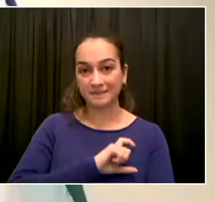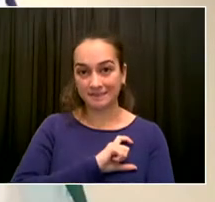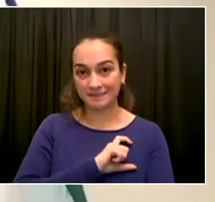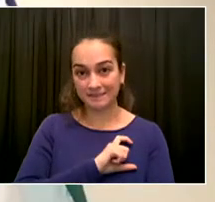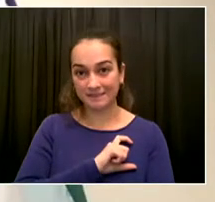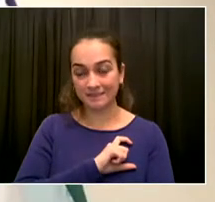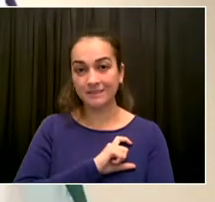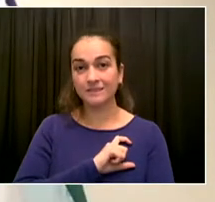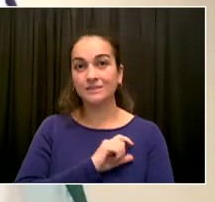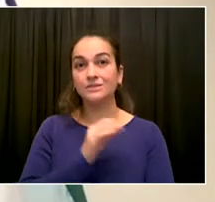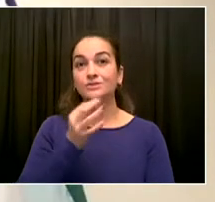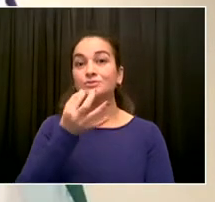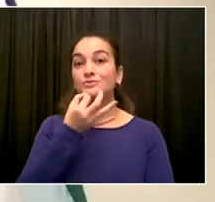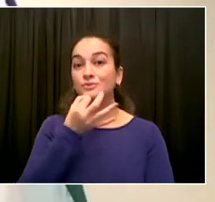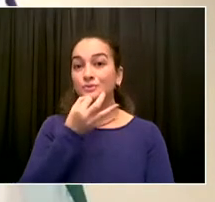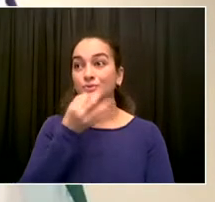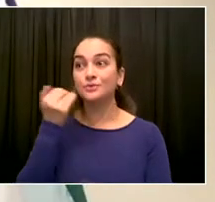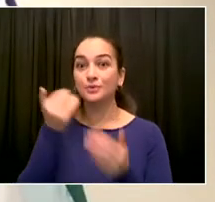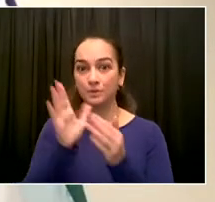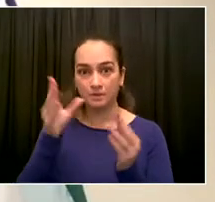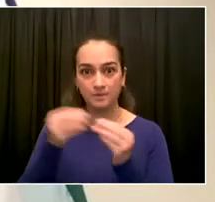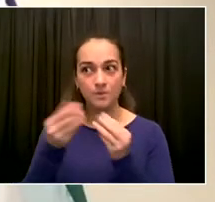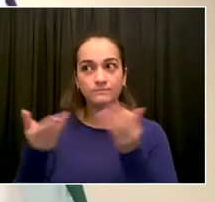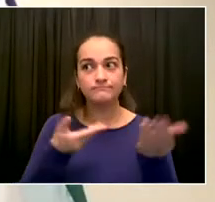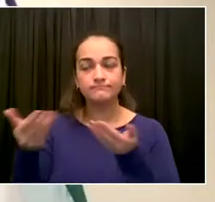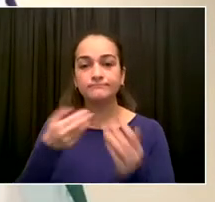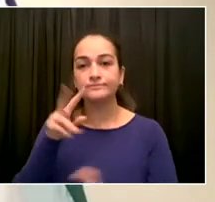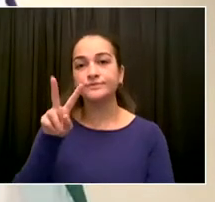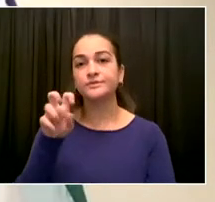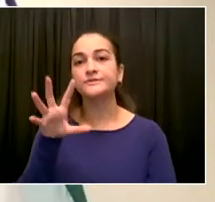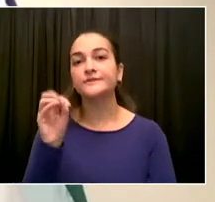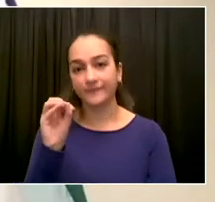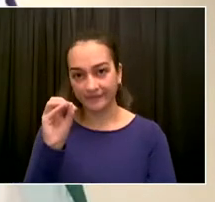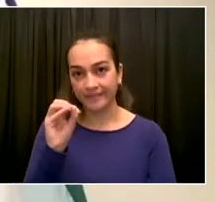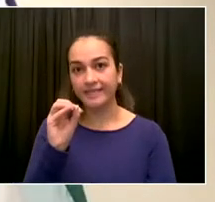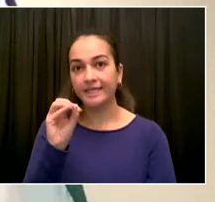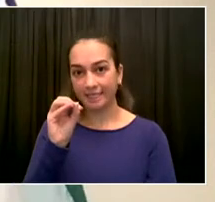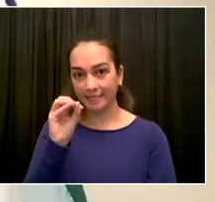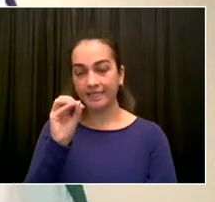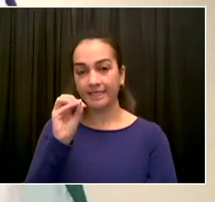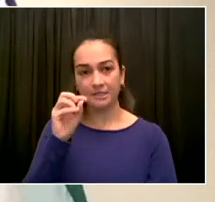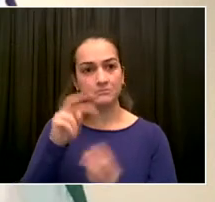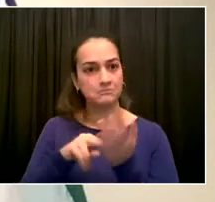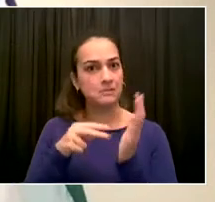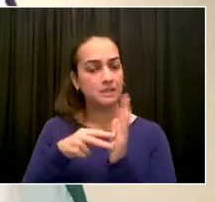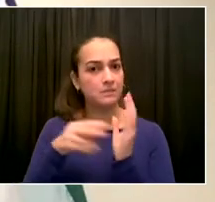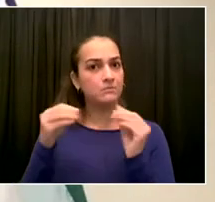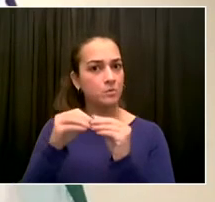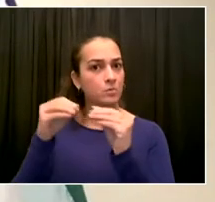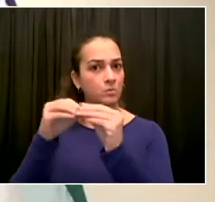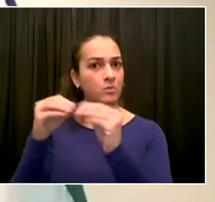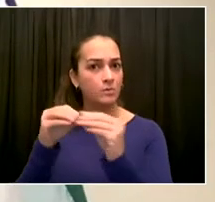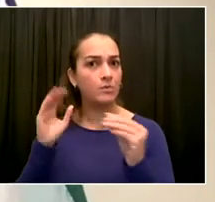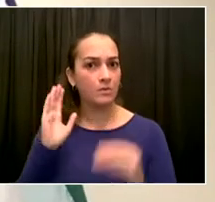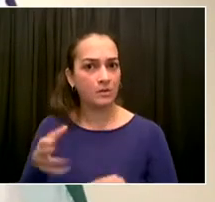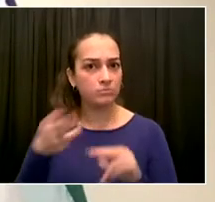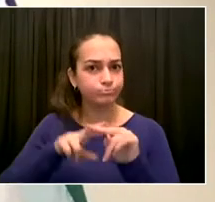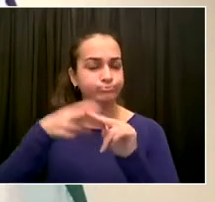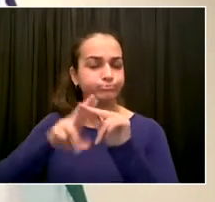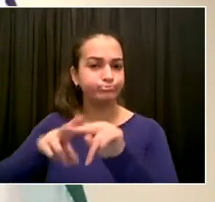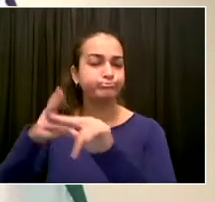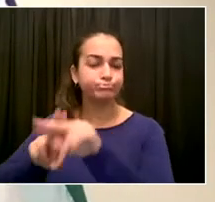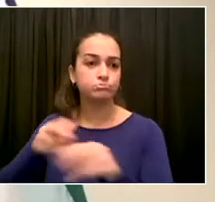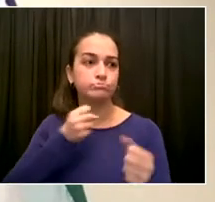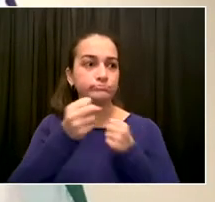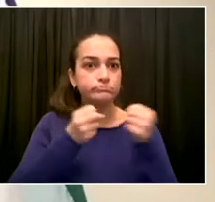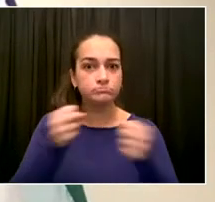having the appropriate amount of school safety agents throughout the city. And once again, is this, I'll say this all the time, the